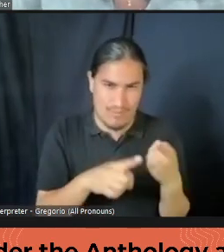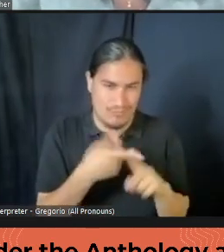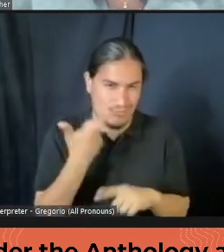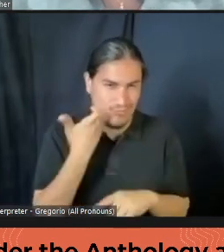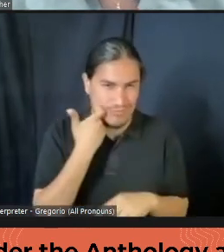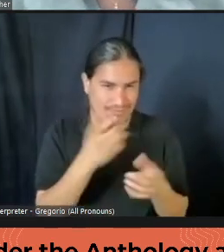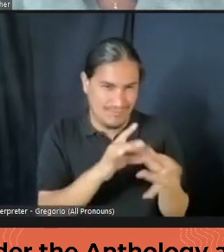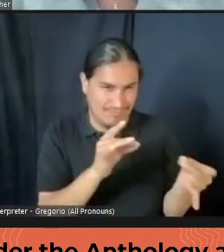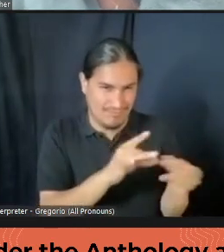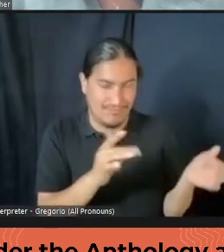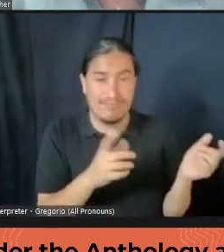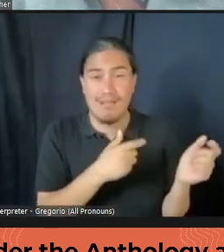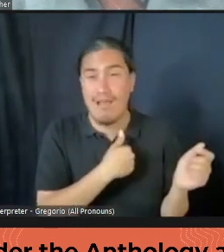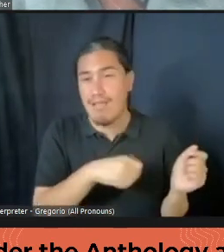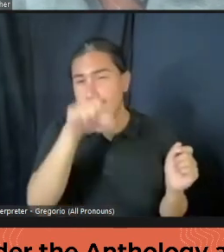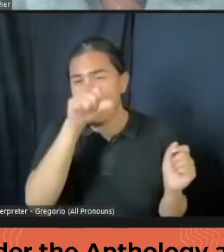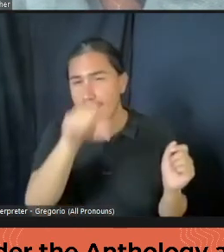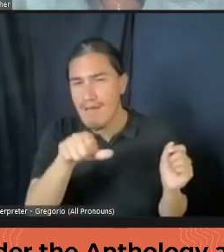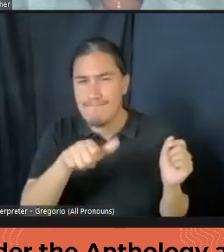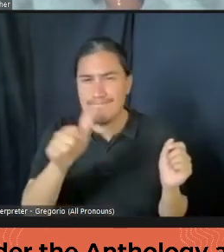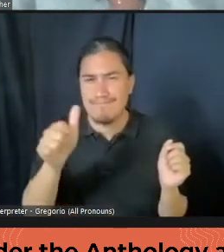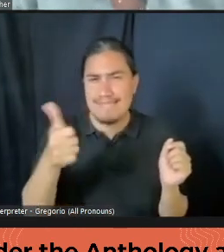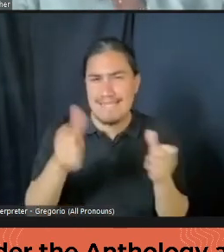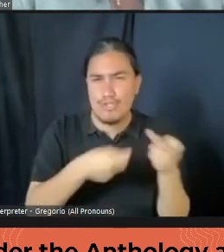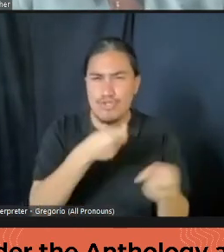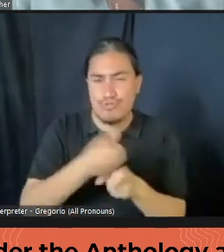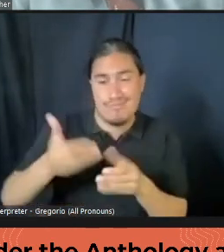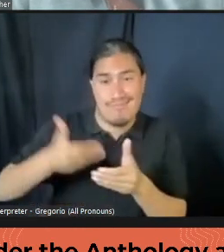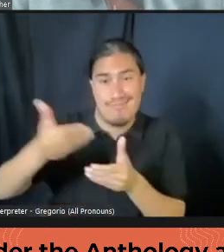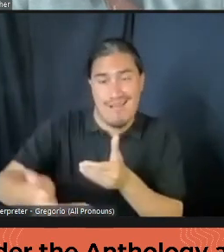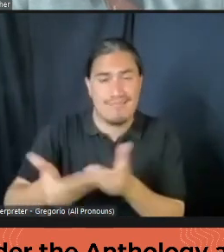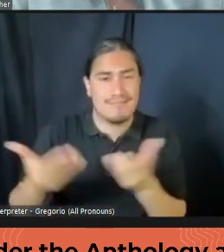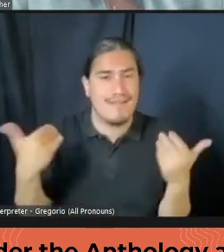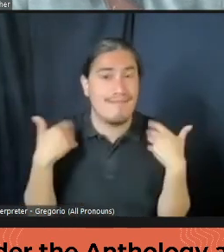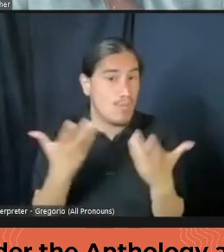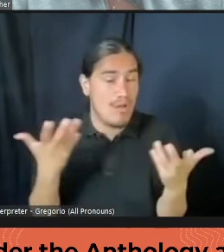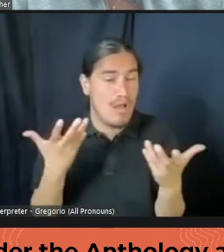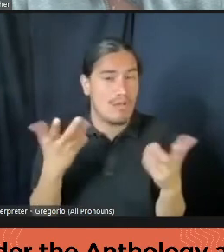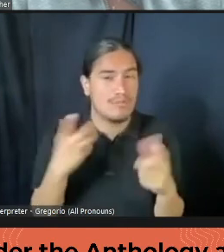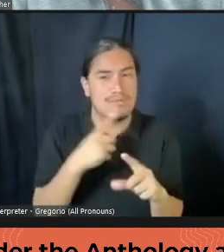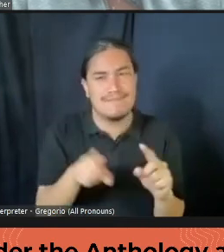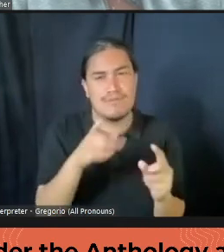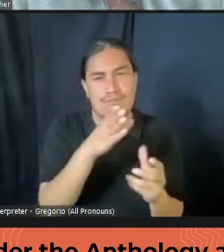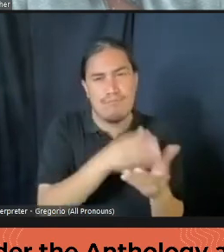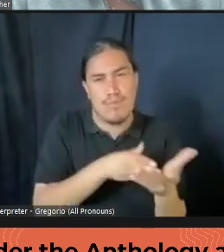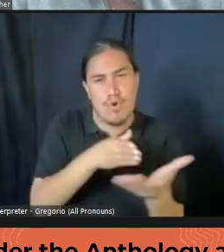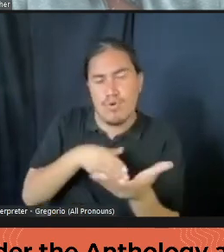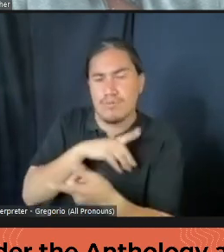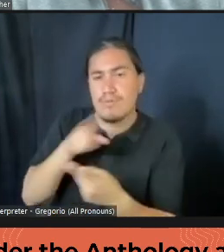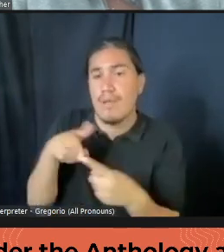just add, I'd love the next 10-year anthology to include a batch of pieces about how